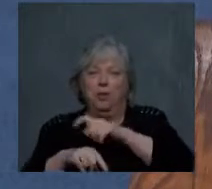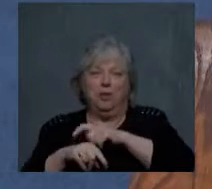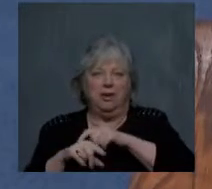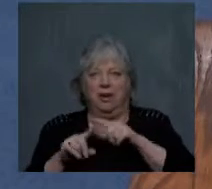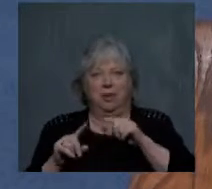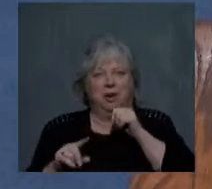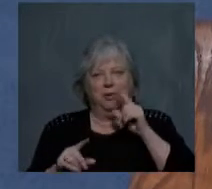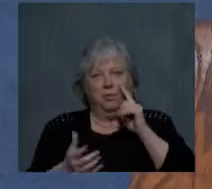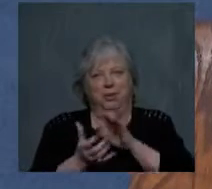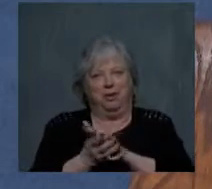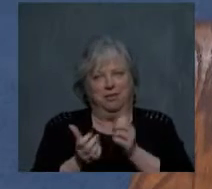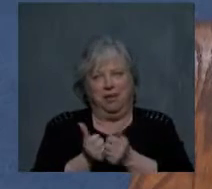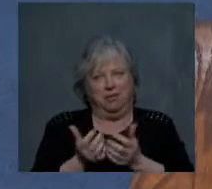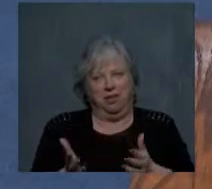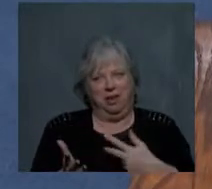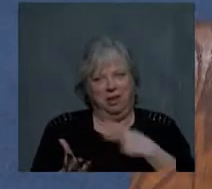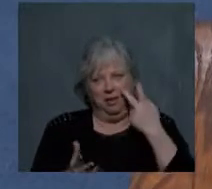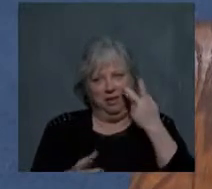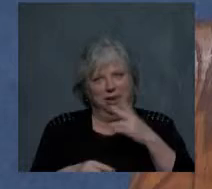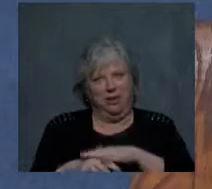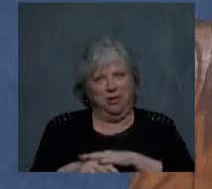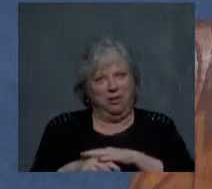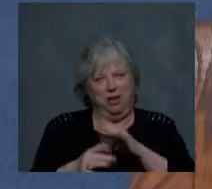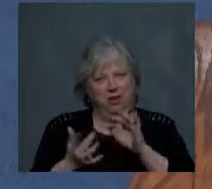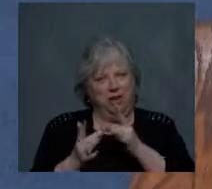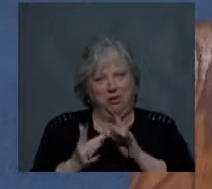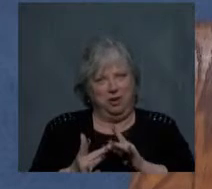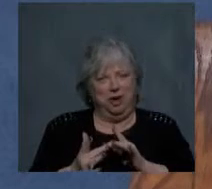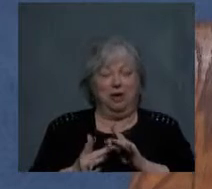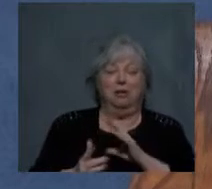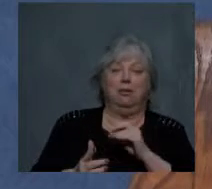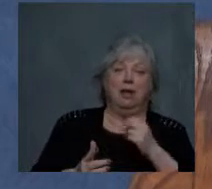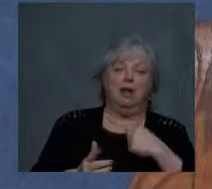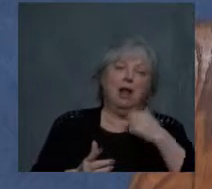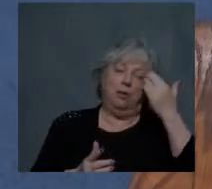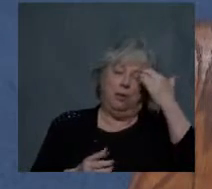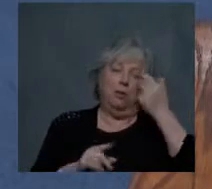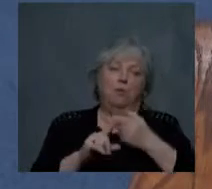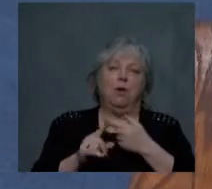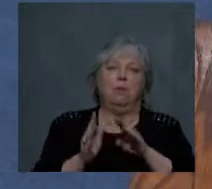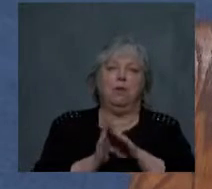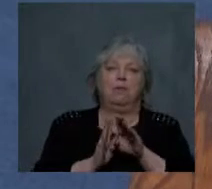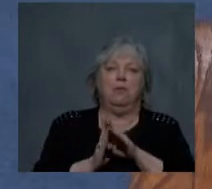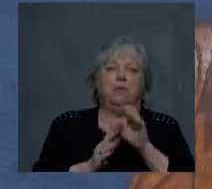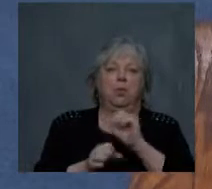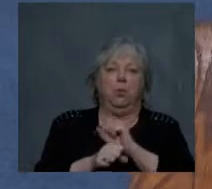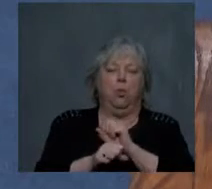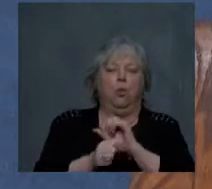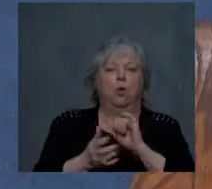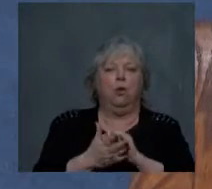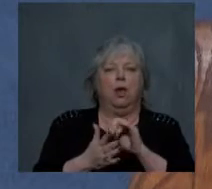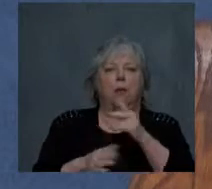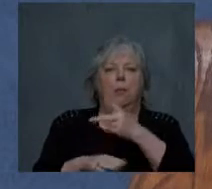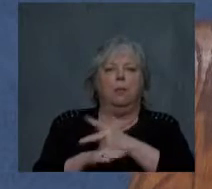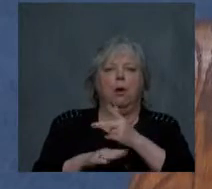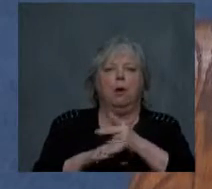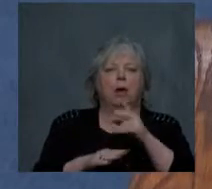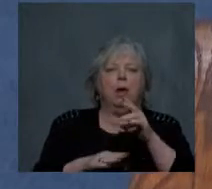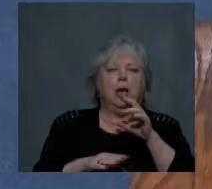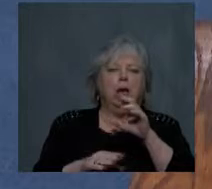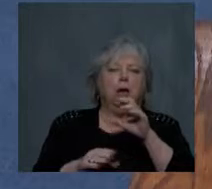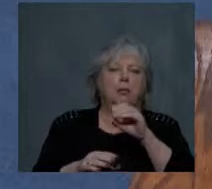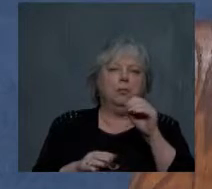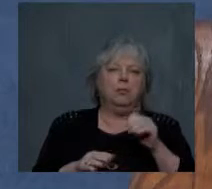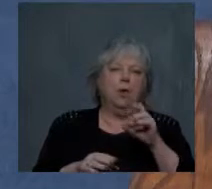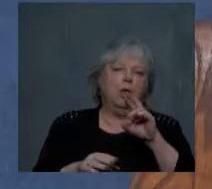gospel. And I do know from development work that oftentimes those parking ratios are